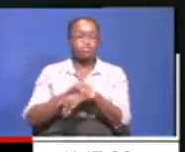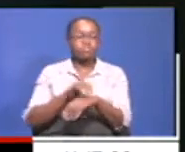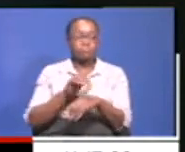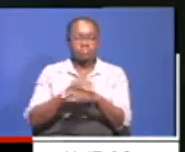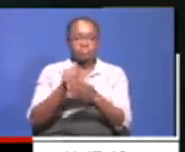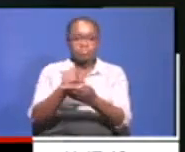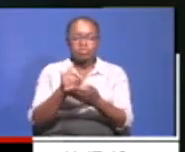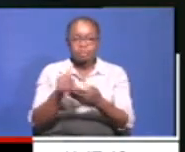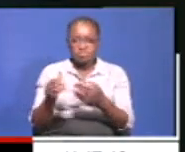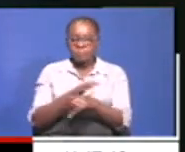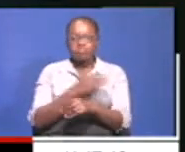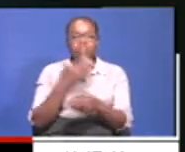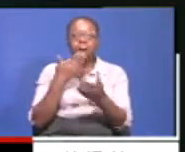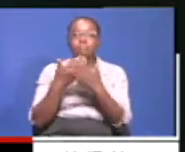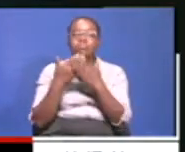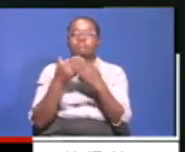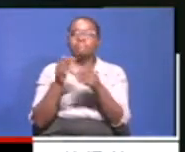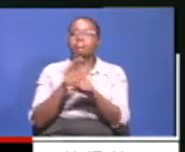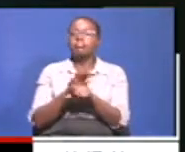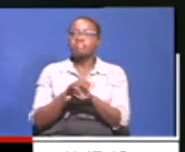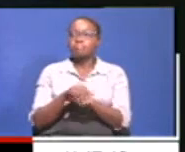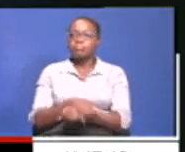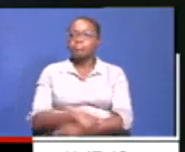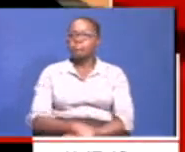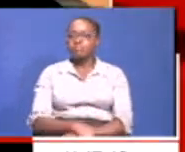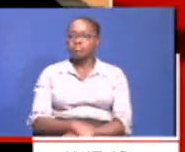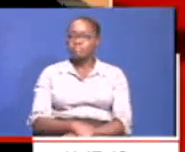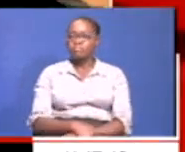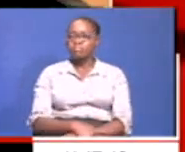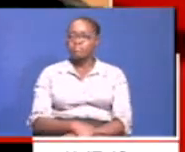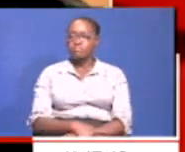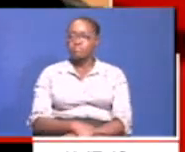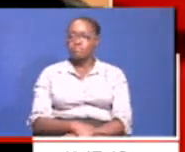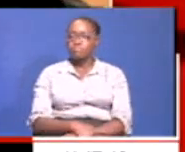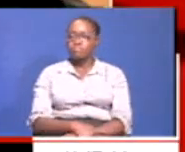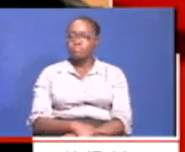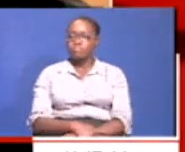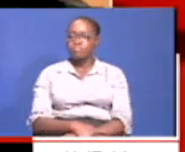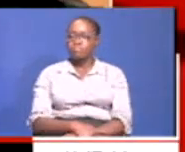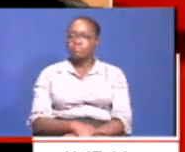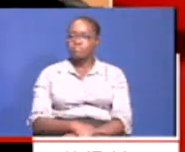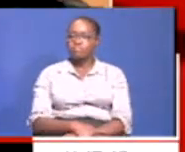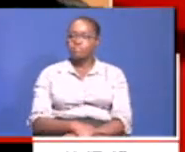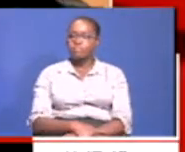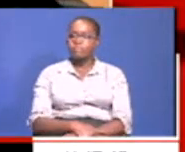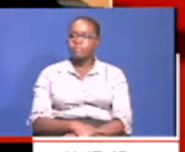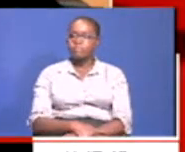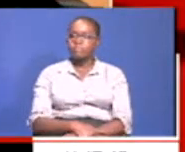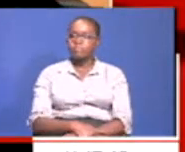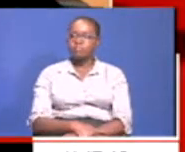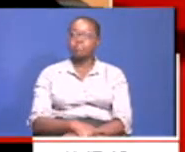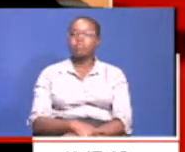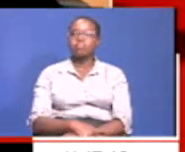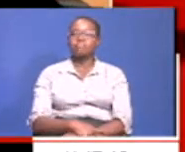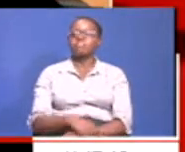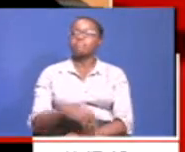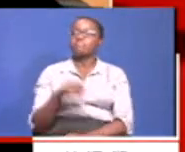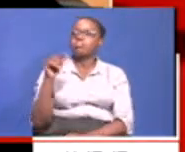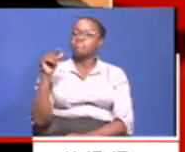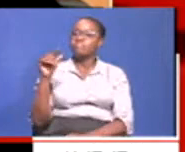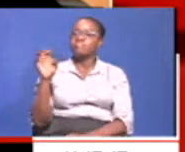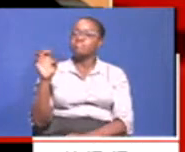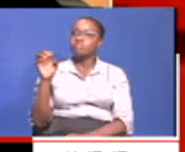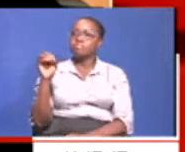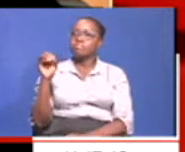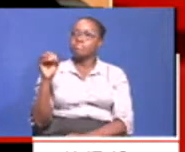very, very grateful to them all. And Lisa, let me continue about this, because George, he's